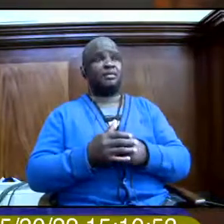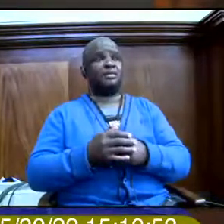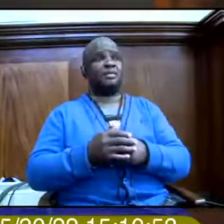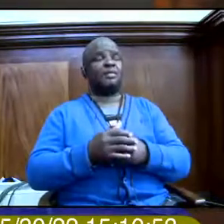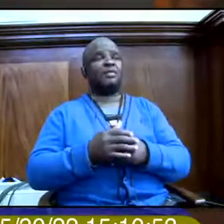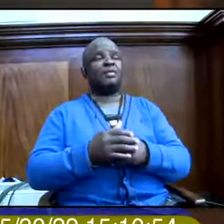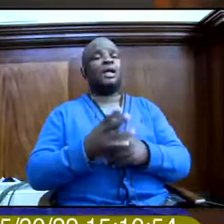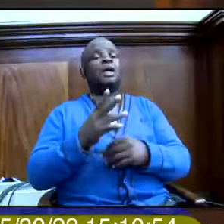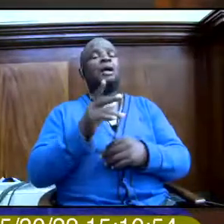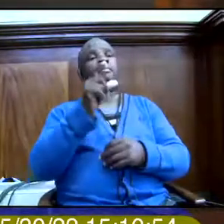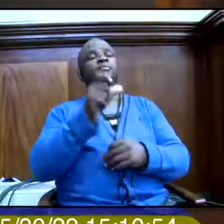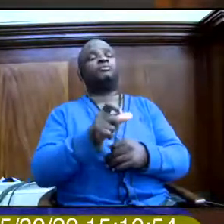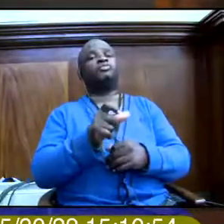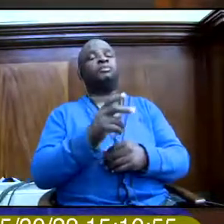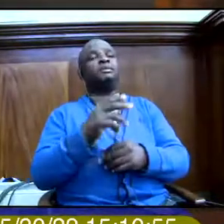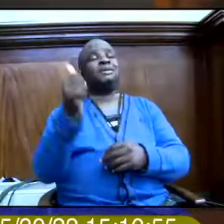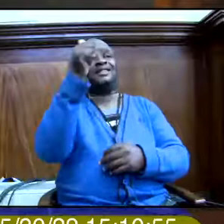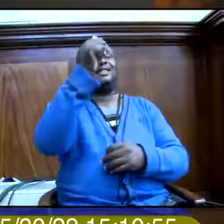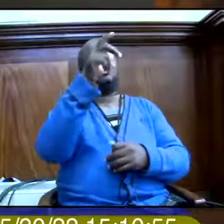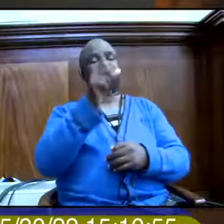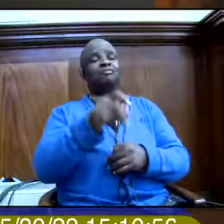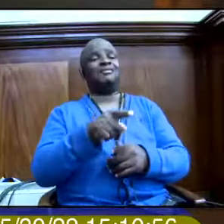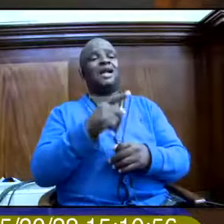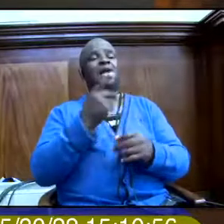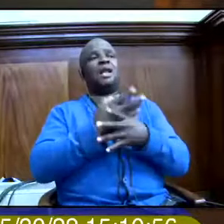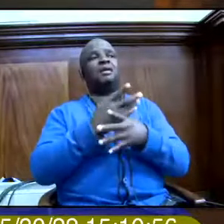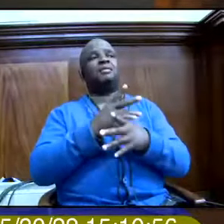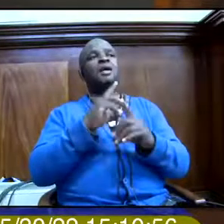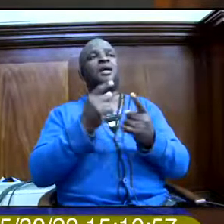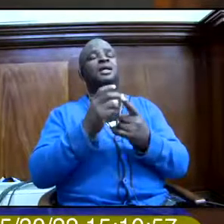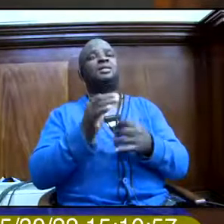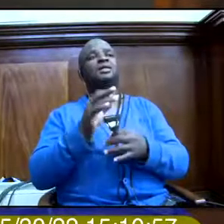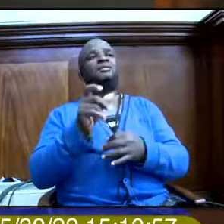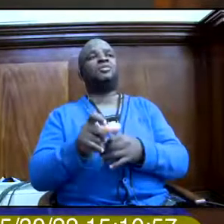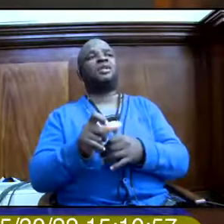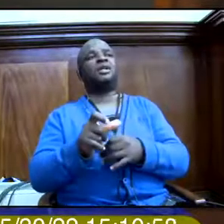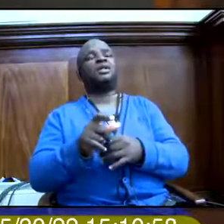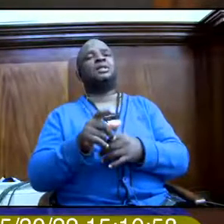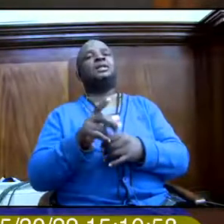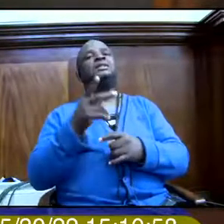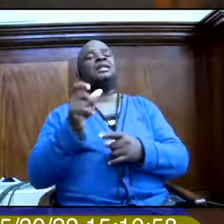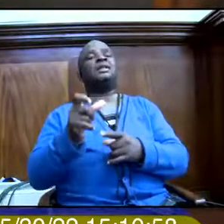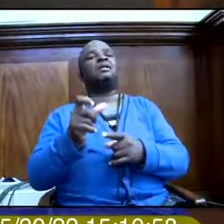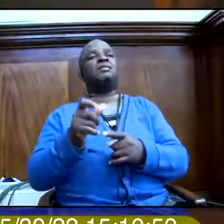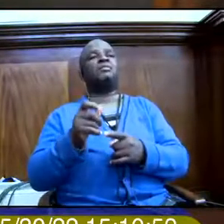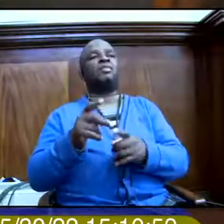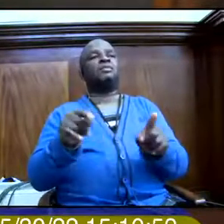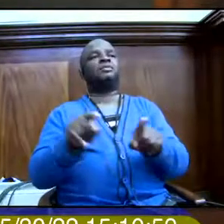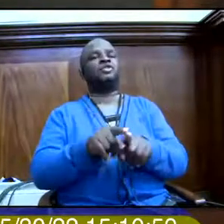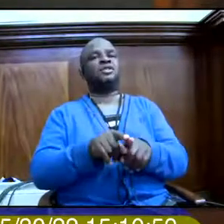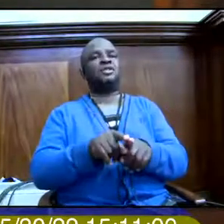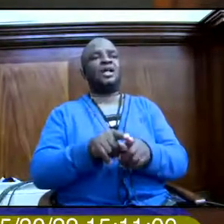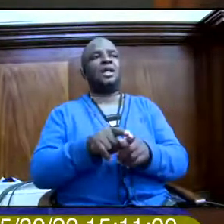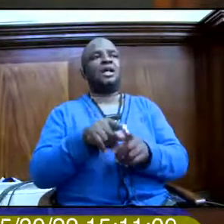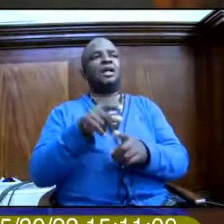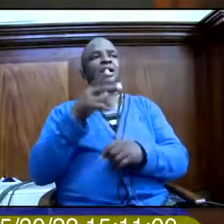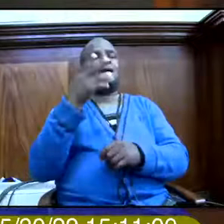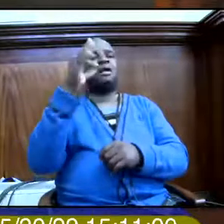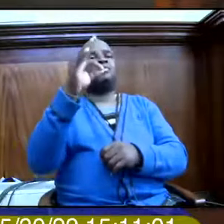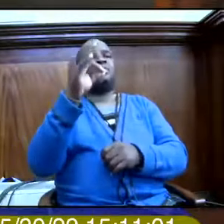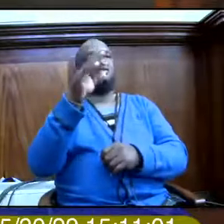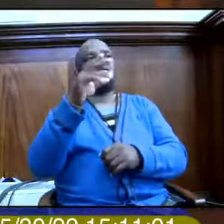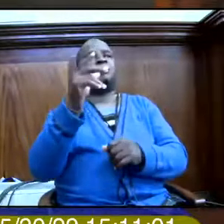the register of labor relations has become the employer the employers and the employers and government